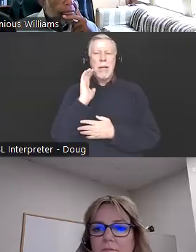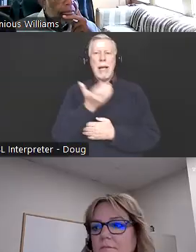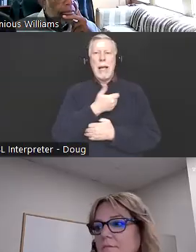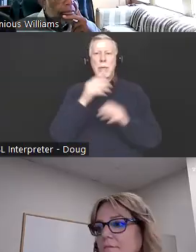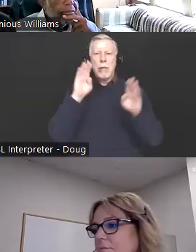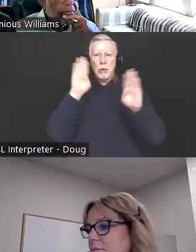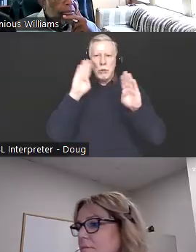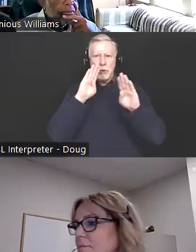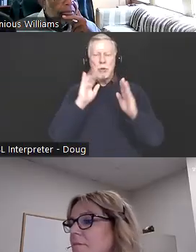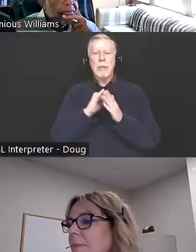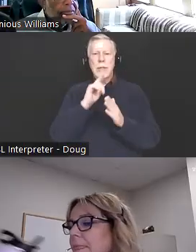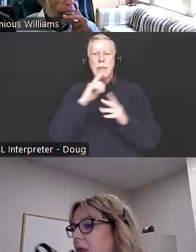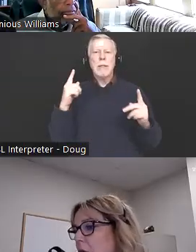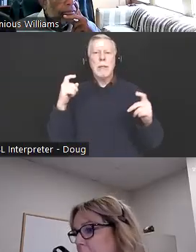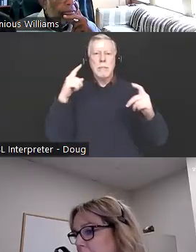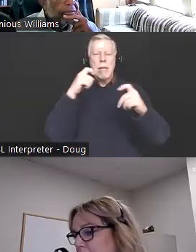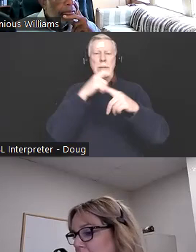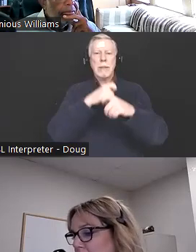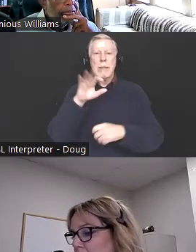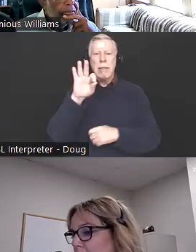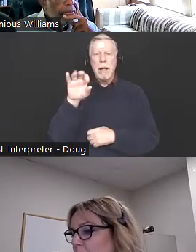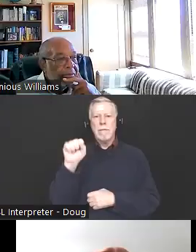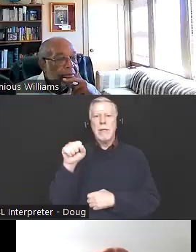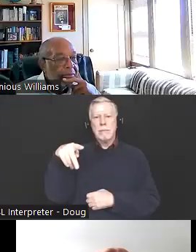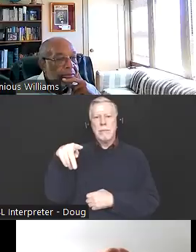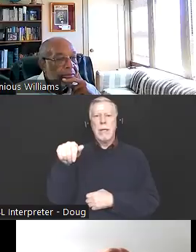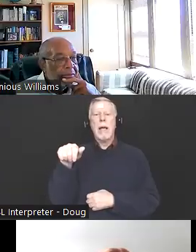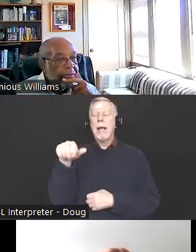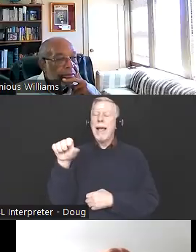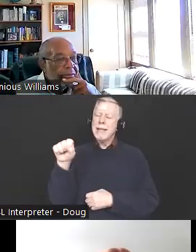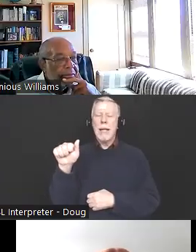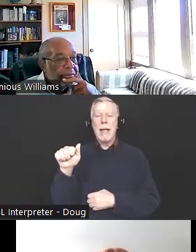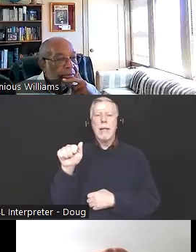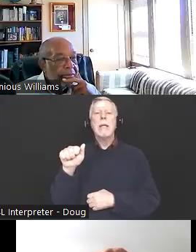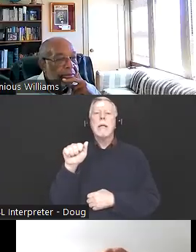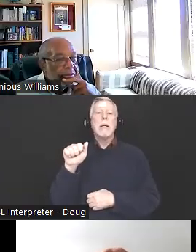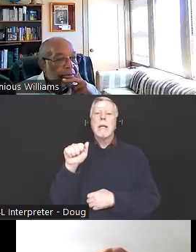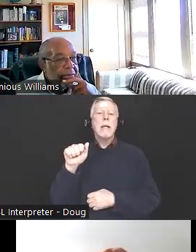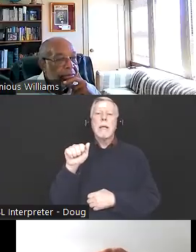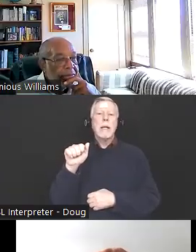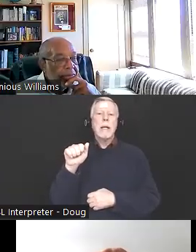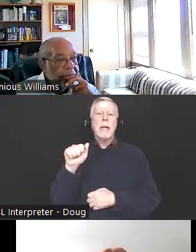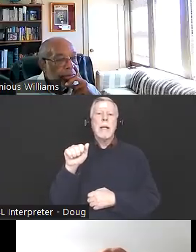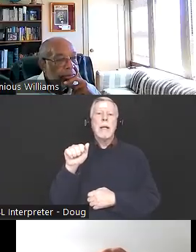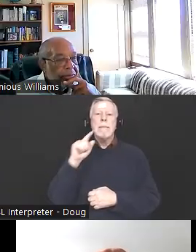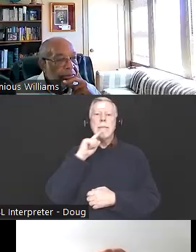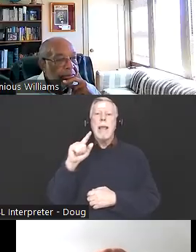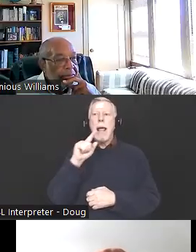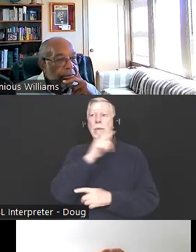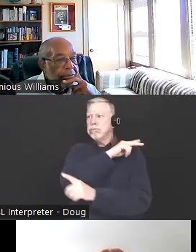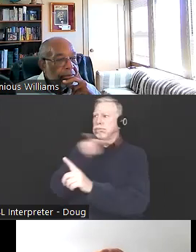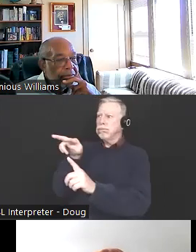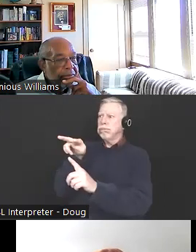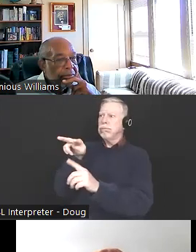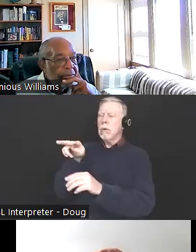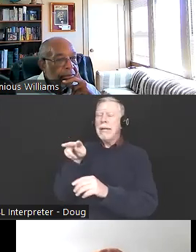is that the complexity of the FFPSA detracts from this incredible process that we just heard today for